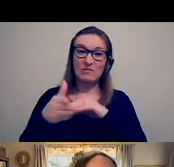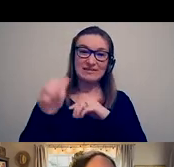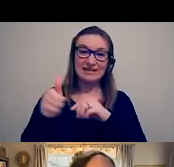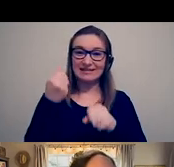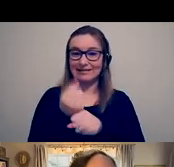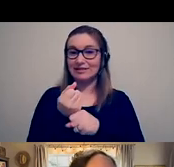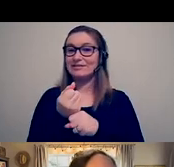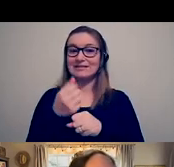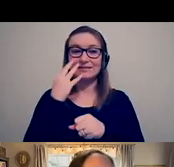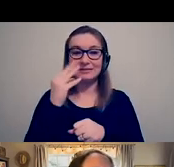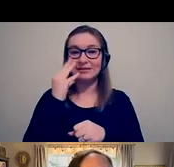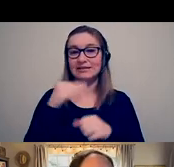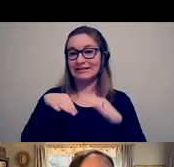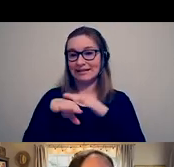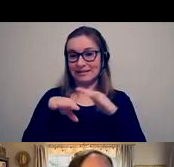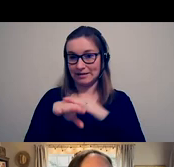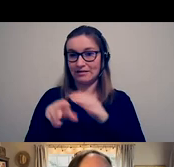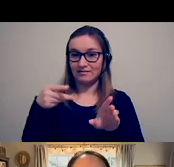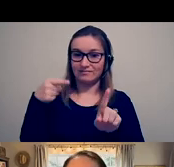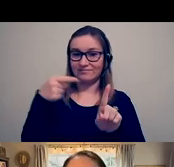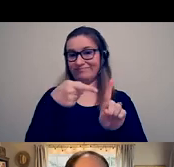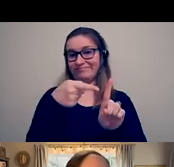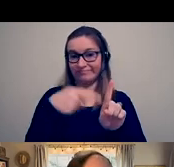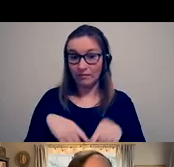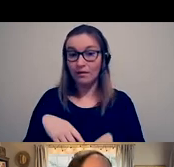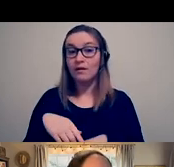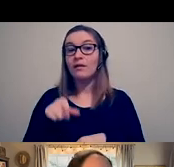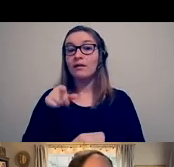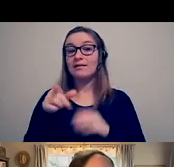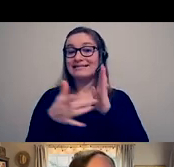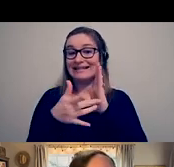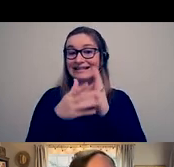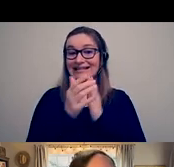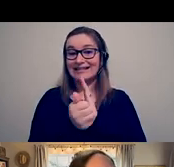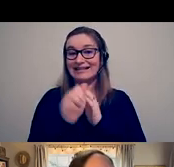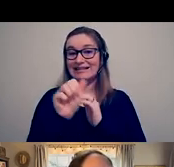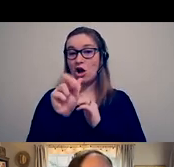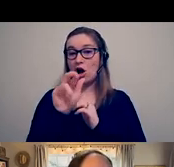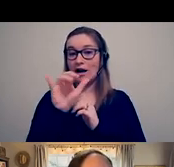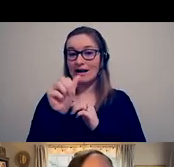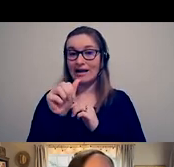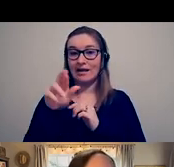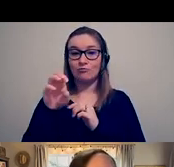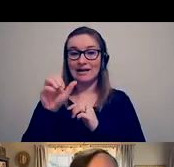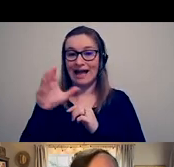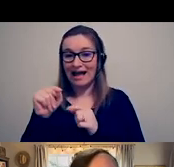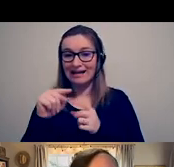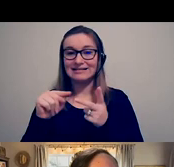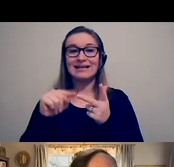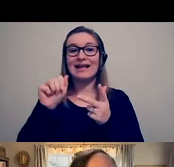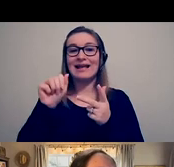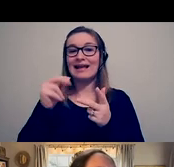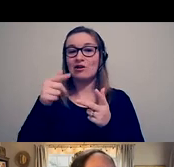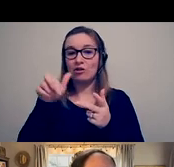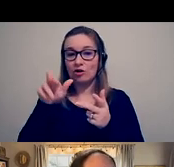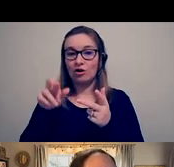in the accessibility field. His technical skills include ARIA, React, Angular, and general front-end development, as